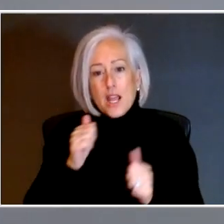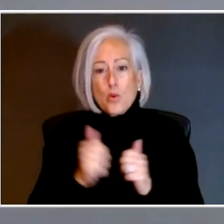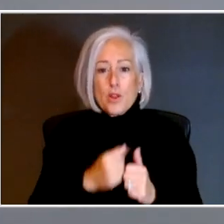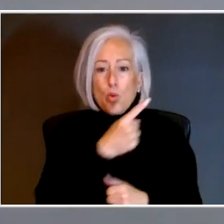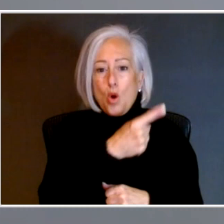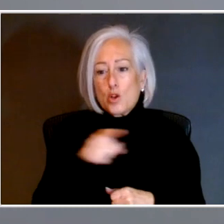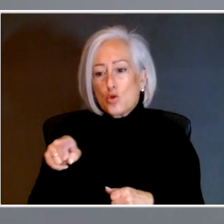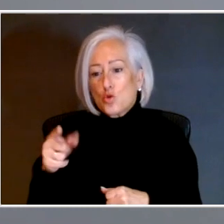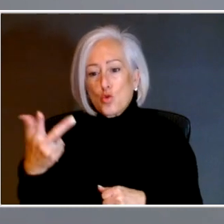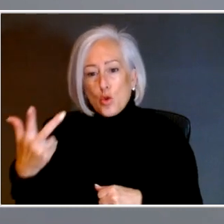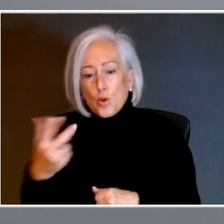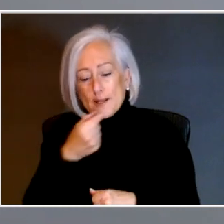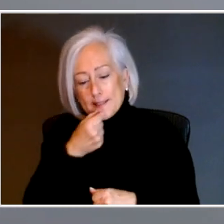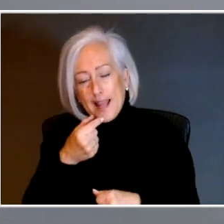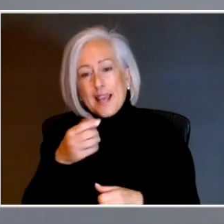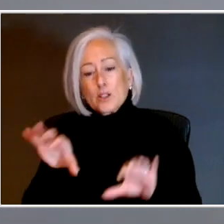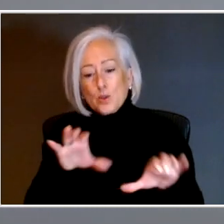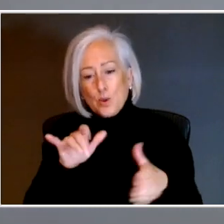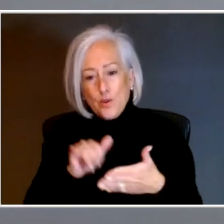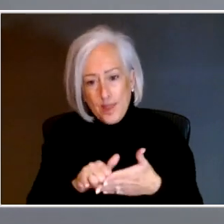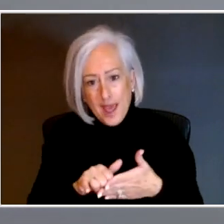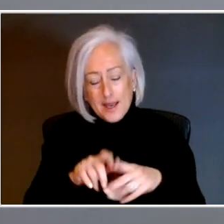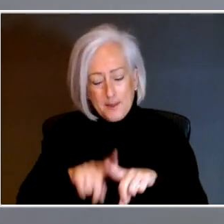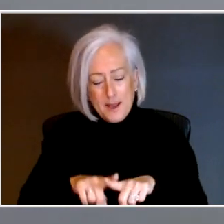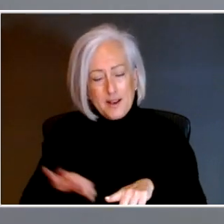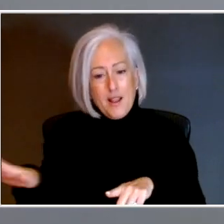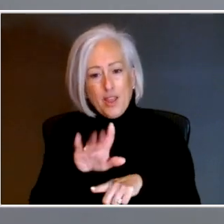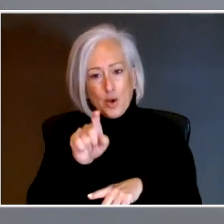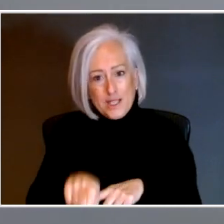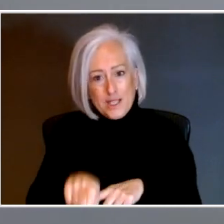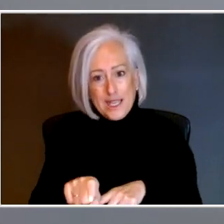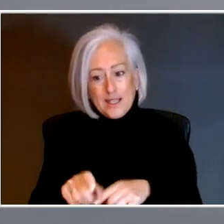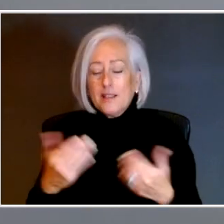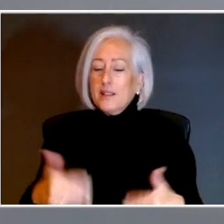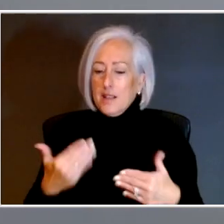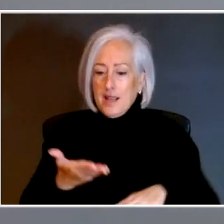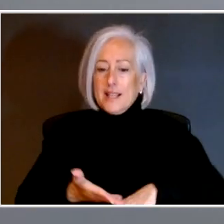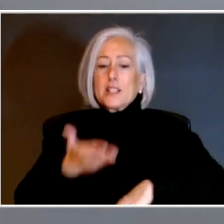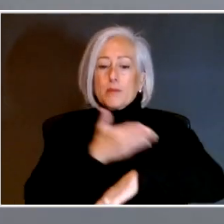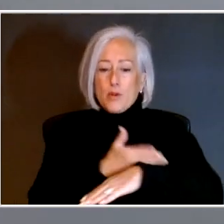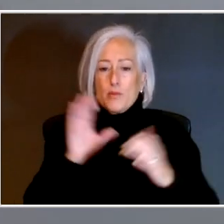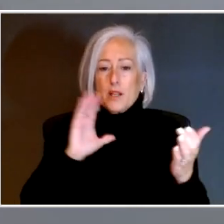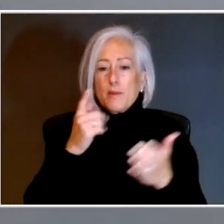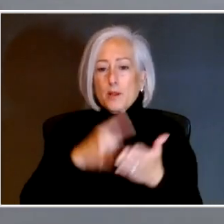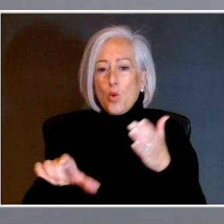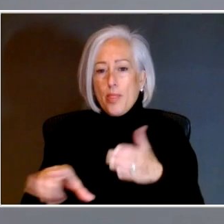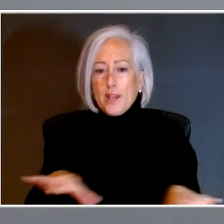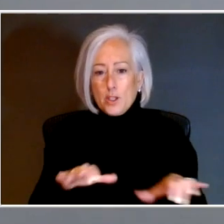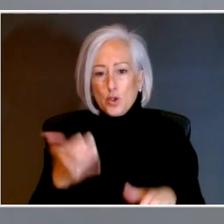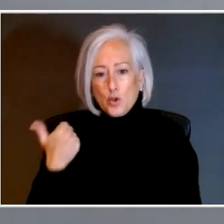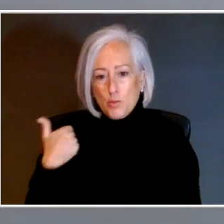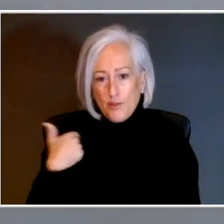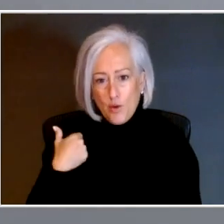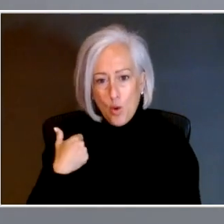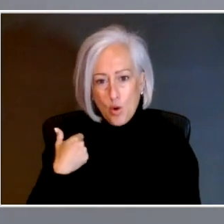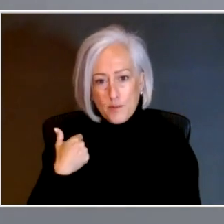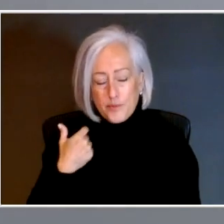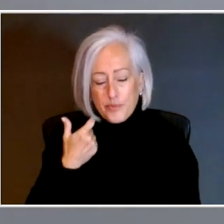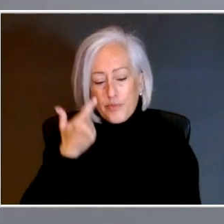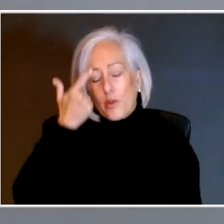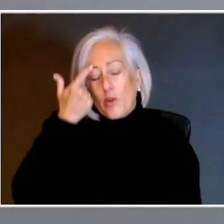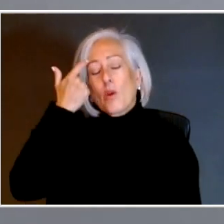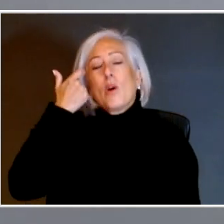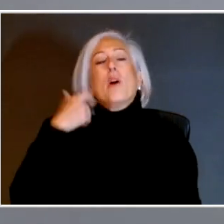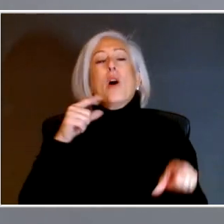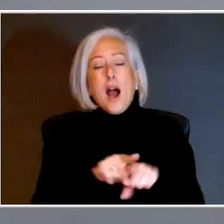in there, depending on their specific needs, oftentimes that's a huge improvement from what they were doing before. Now, I do also